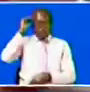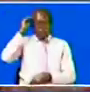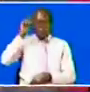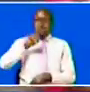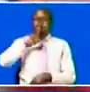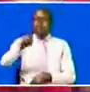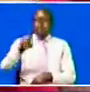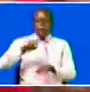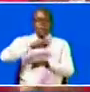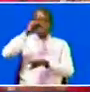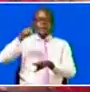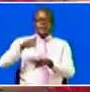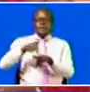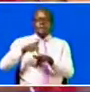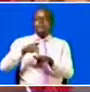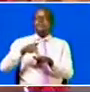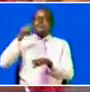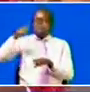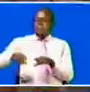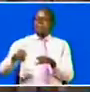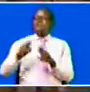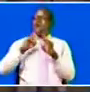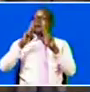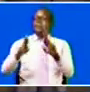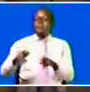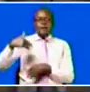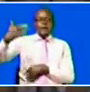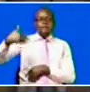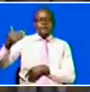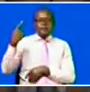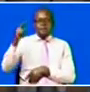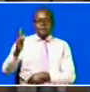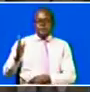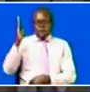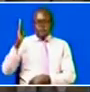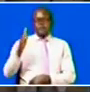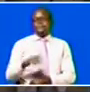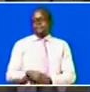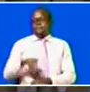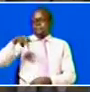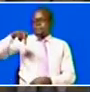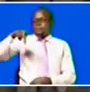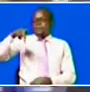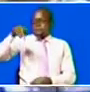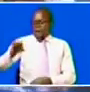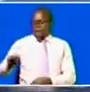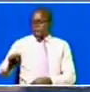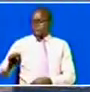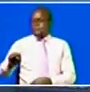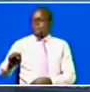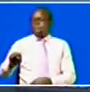ordered principals to file daily reports of their schools for security reasons, even as Permanent Secretary Belio